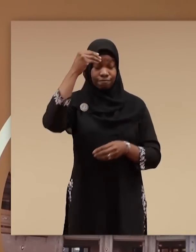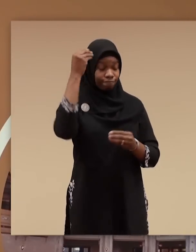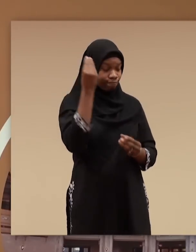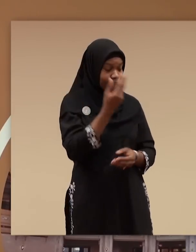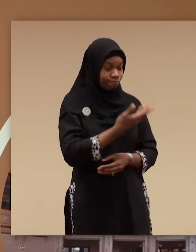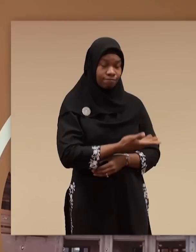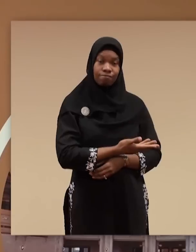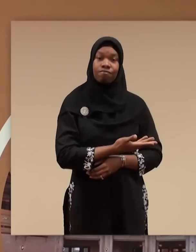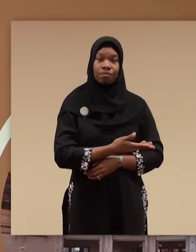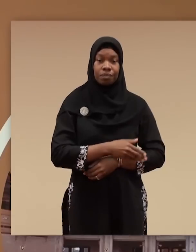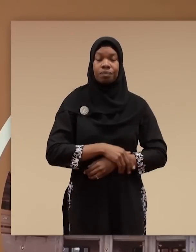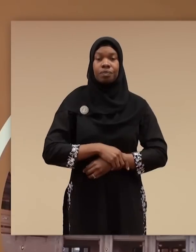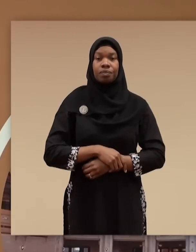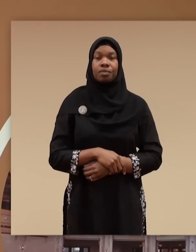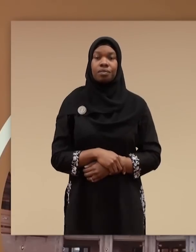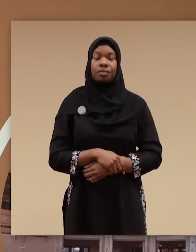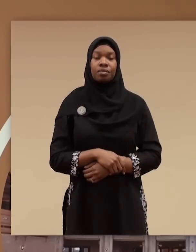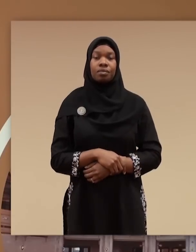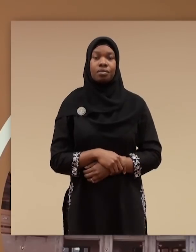that